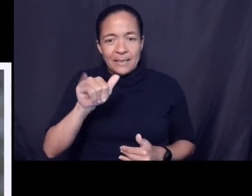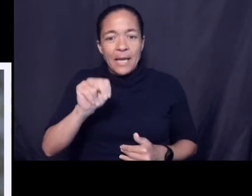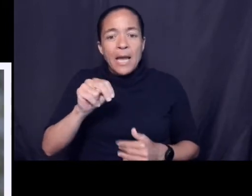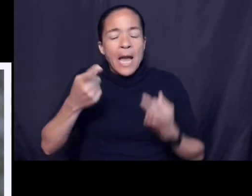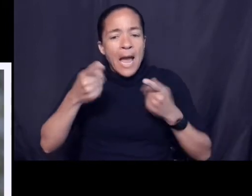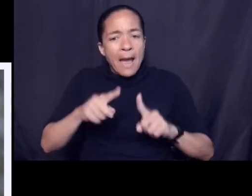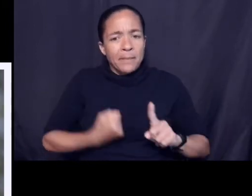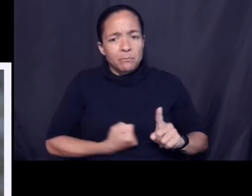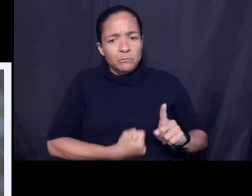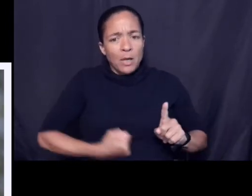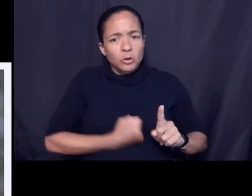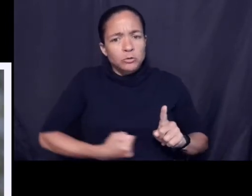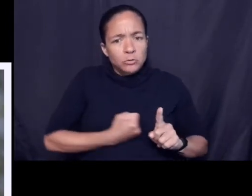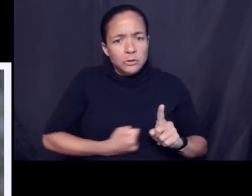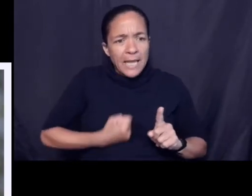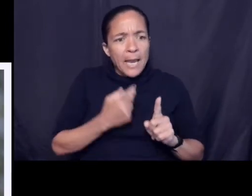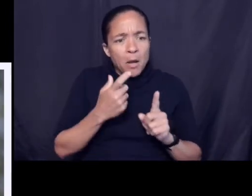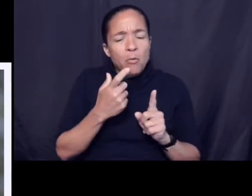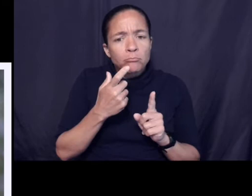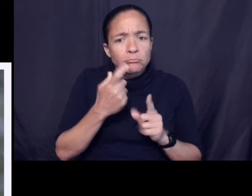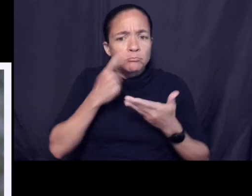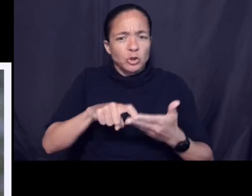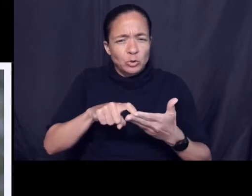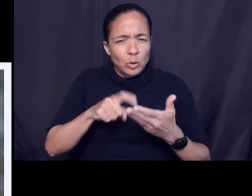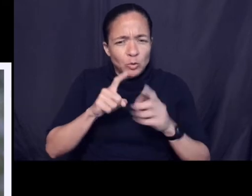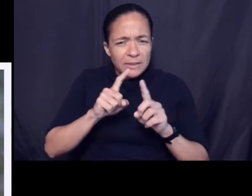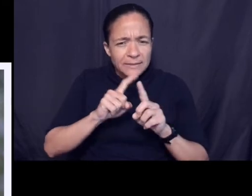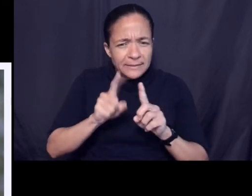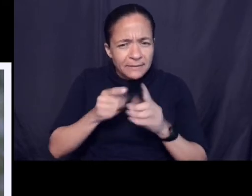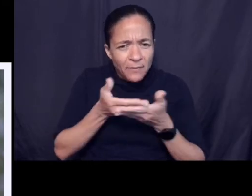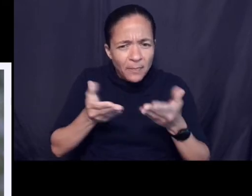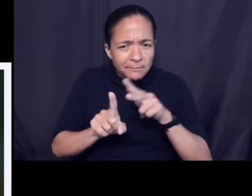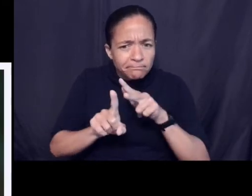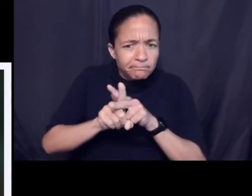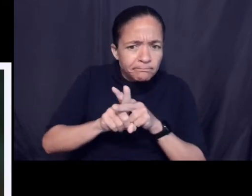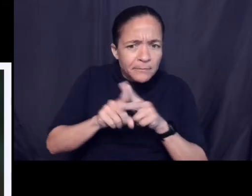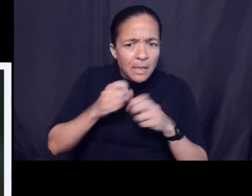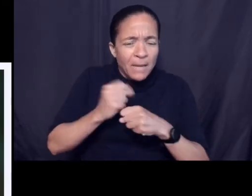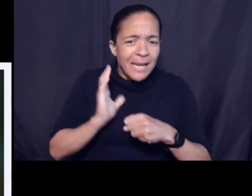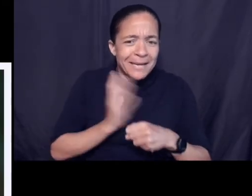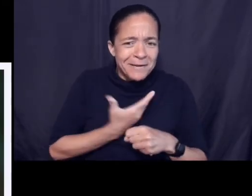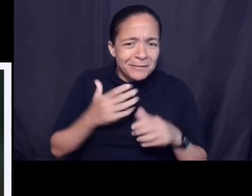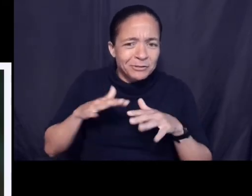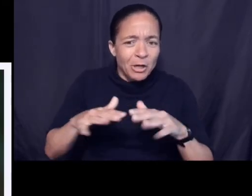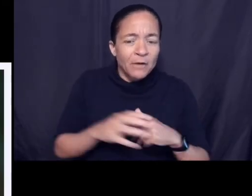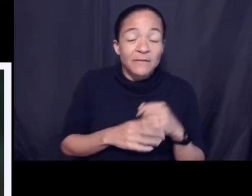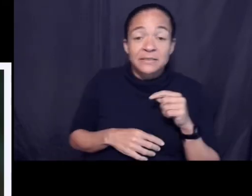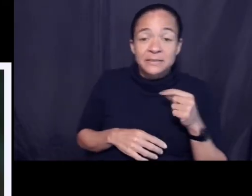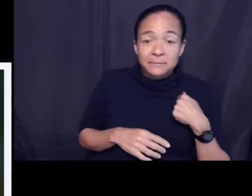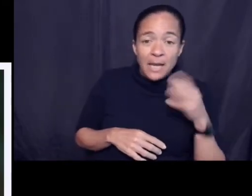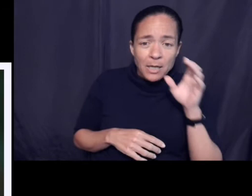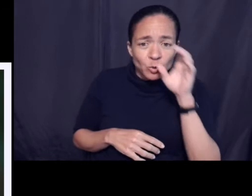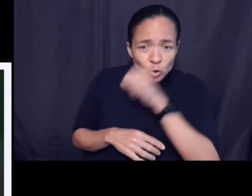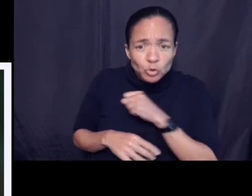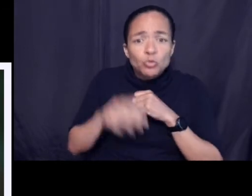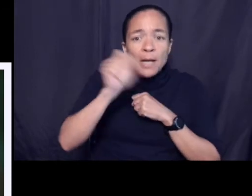there were things happening medically, with the ultrasounds that made us nervous. And I just assumed when they said, well, we've got this problem,